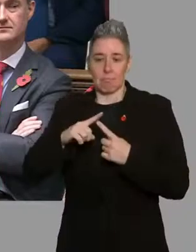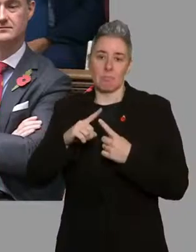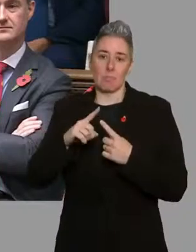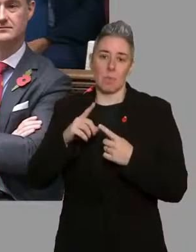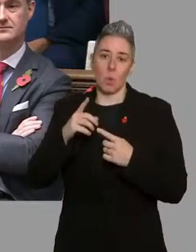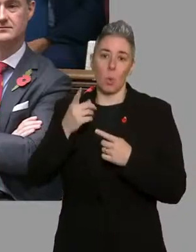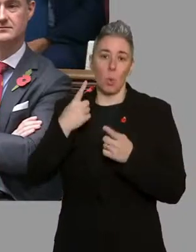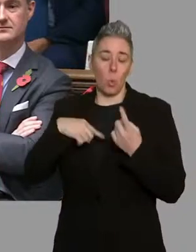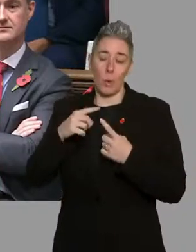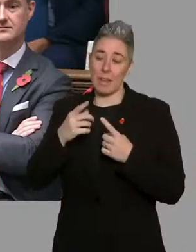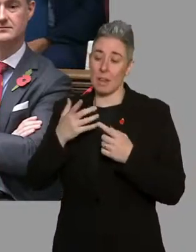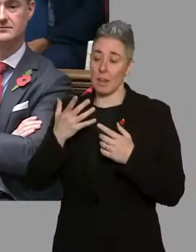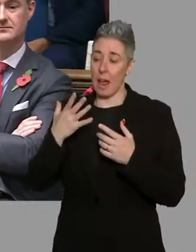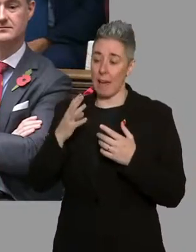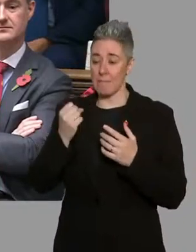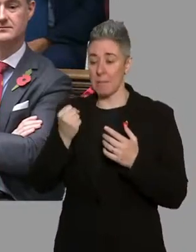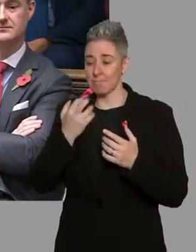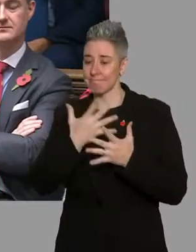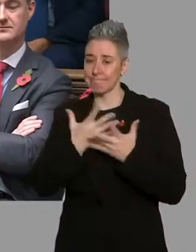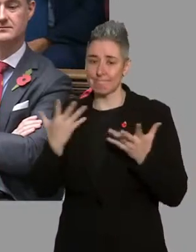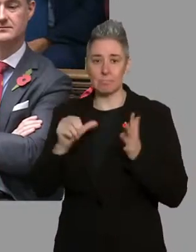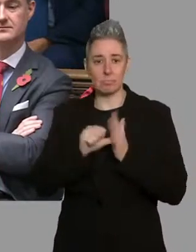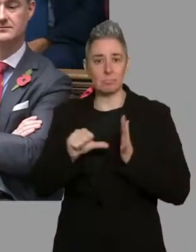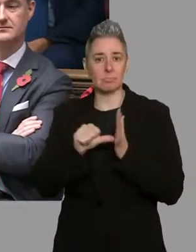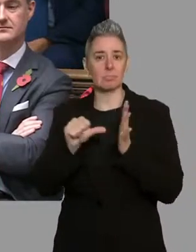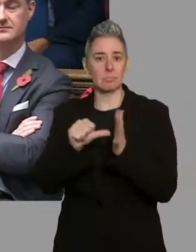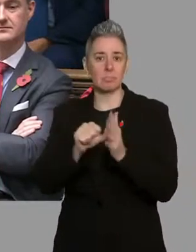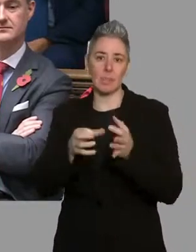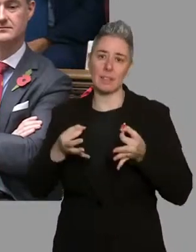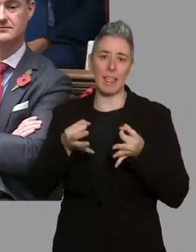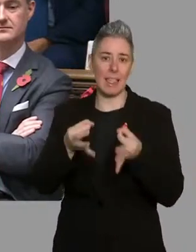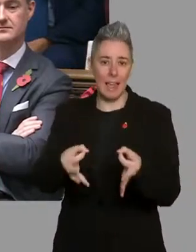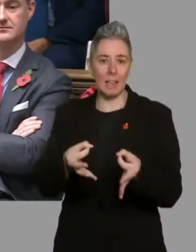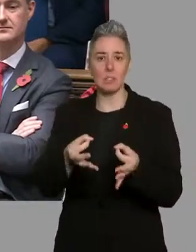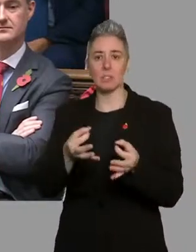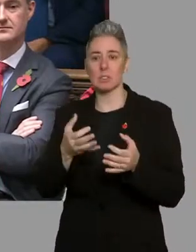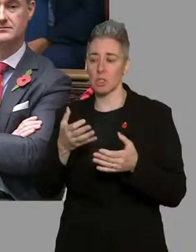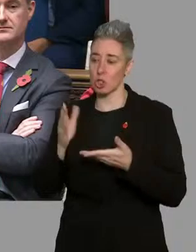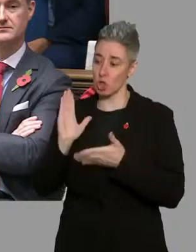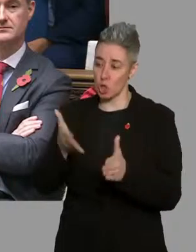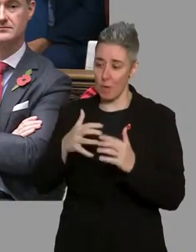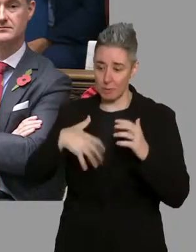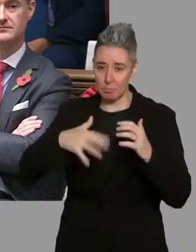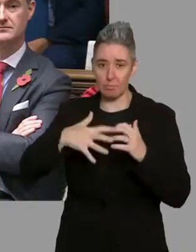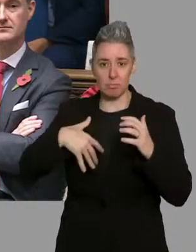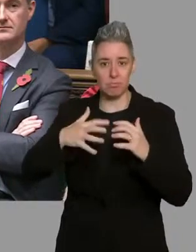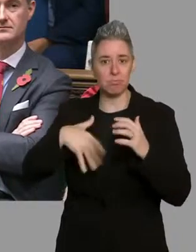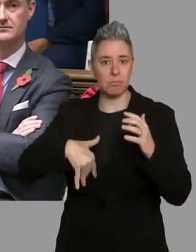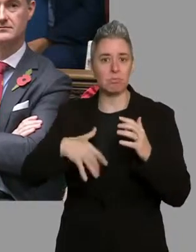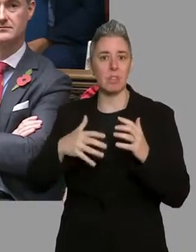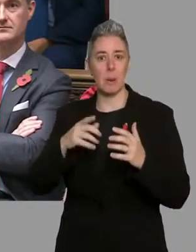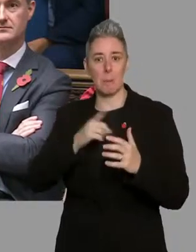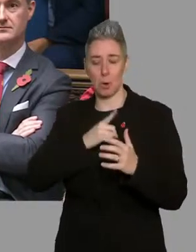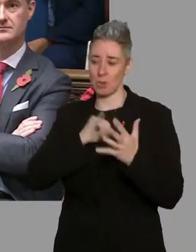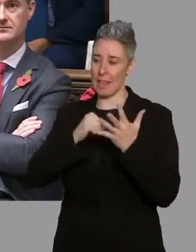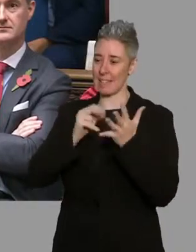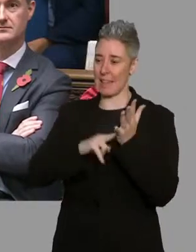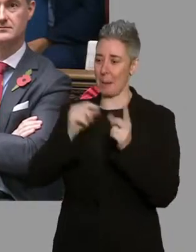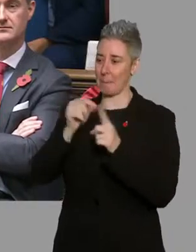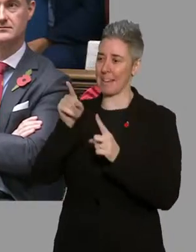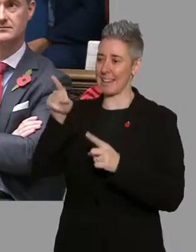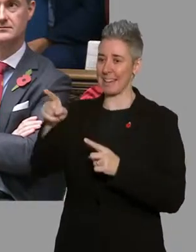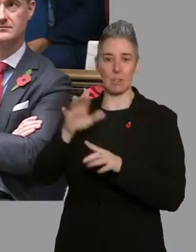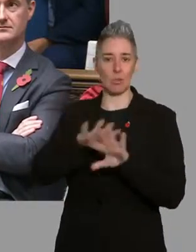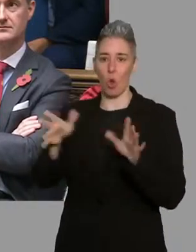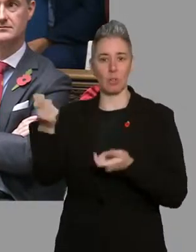budget, the Scottish Government received a record settlement. Can I urge the Prime Minister to tell the Scottish ministers to use that to improve public services in